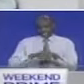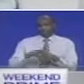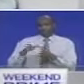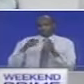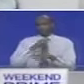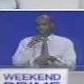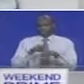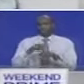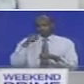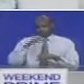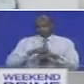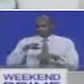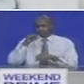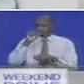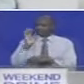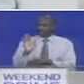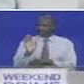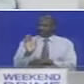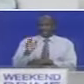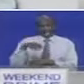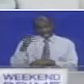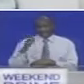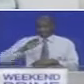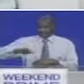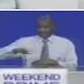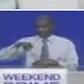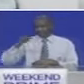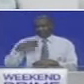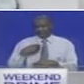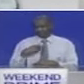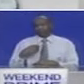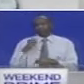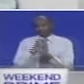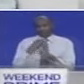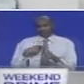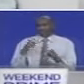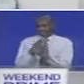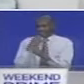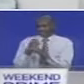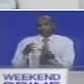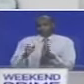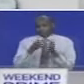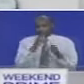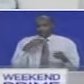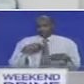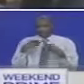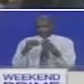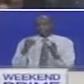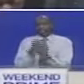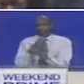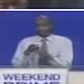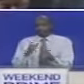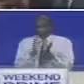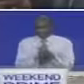national schools of their choice. The rest of the candidates then have to battle it out for slots through a given quota system.